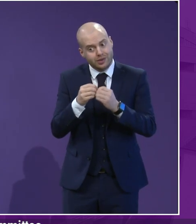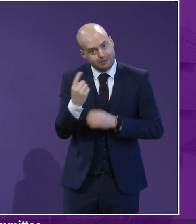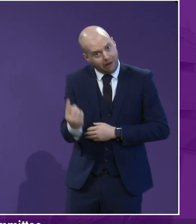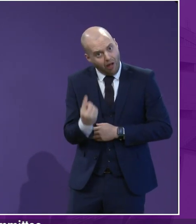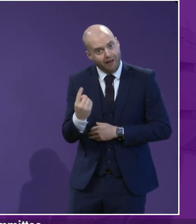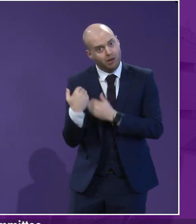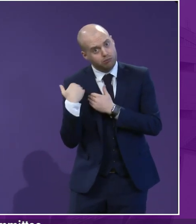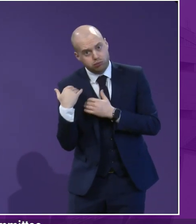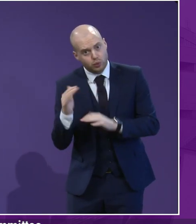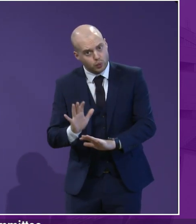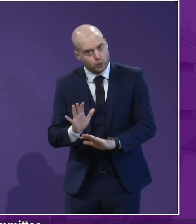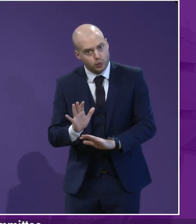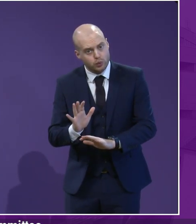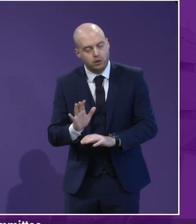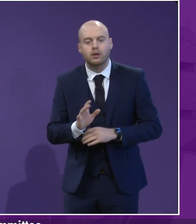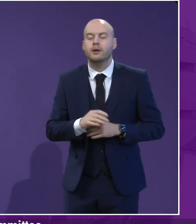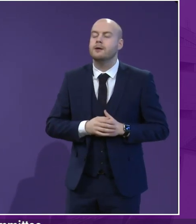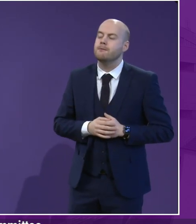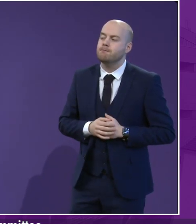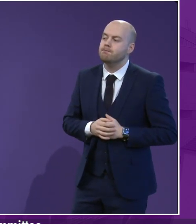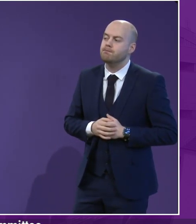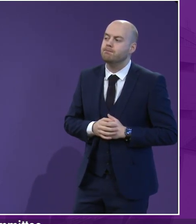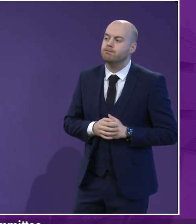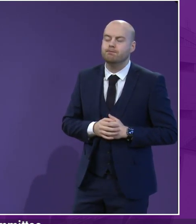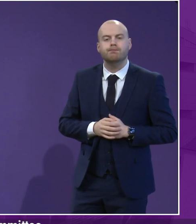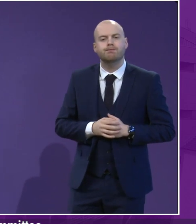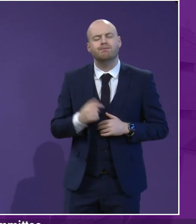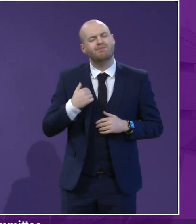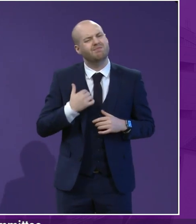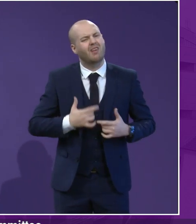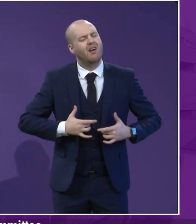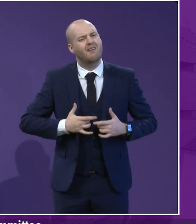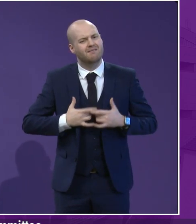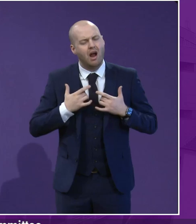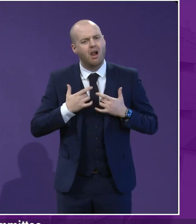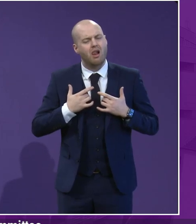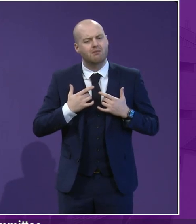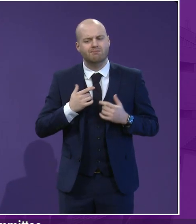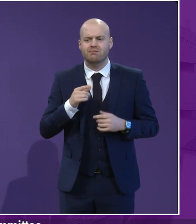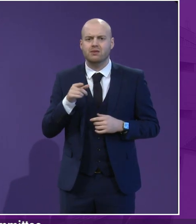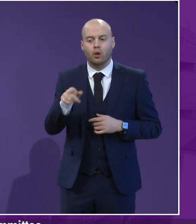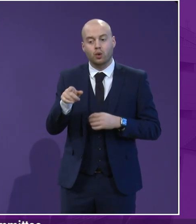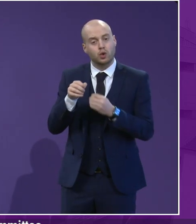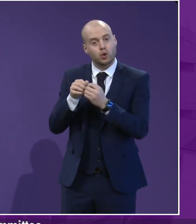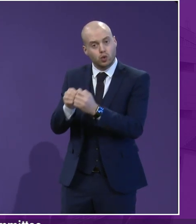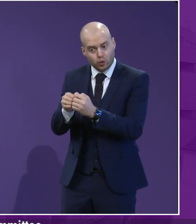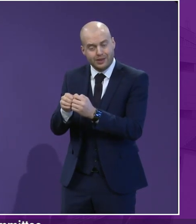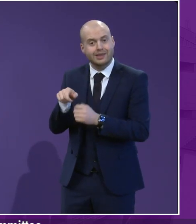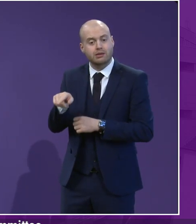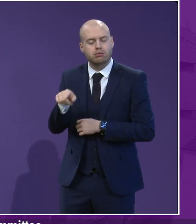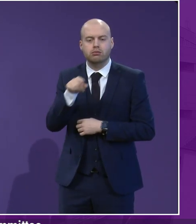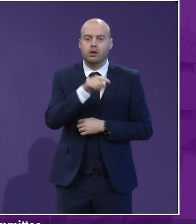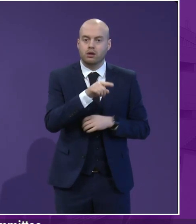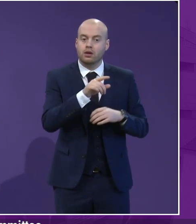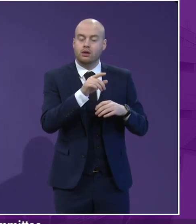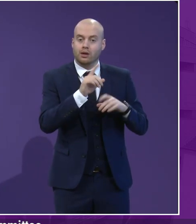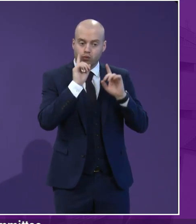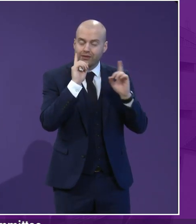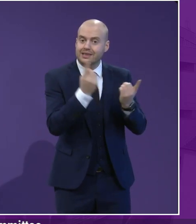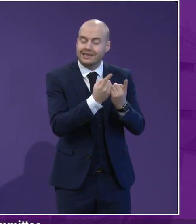Responsibility on starting that dialogue should be with the institution that the students are attending, not the student